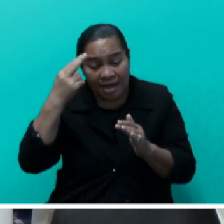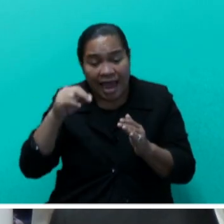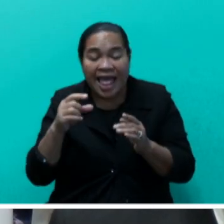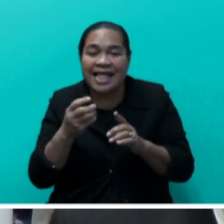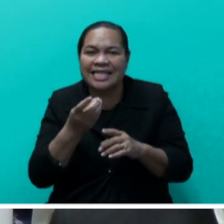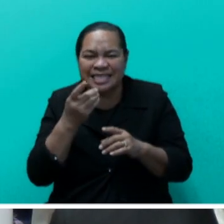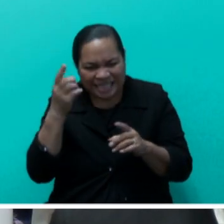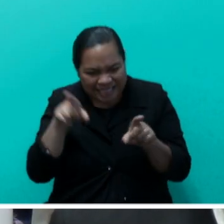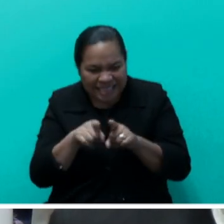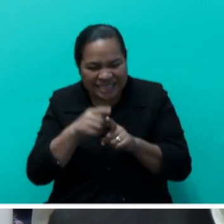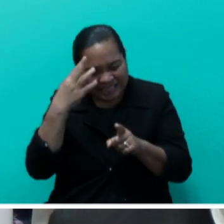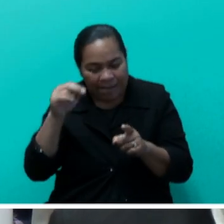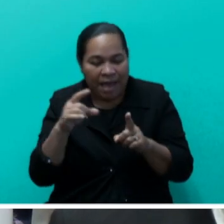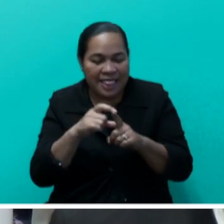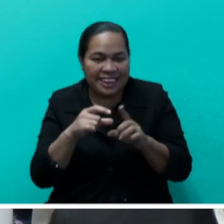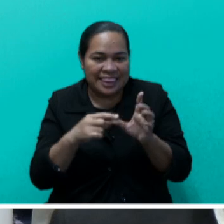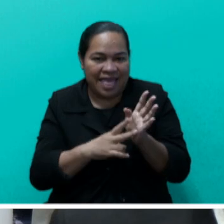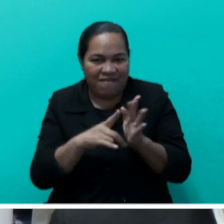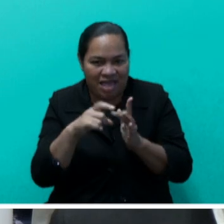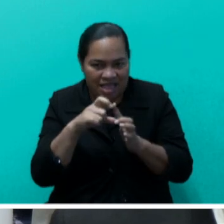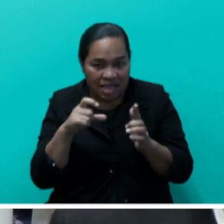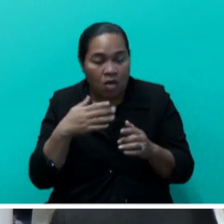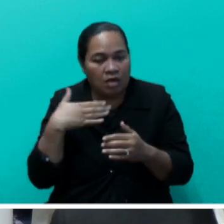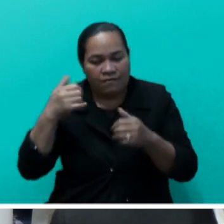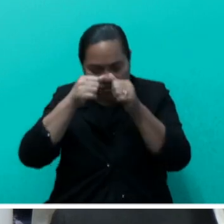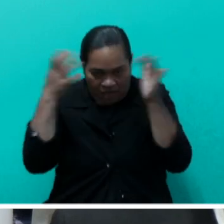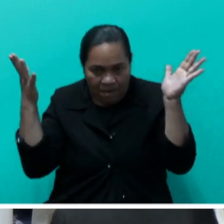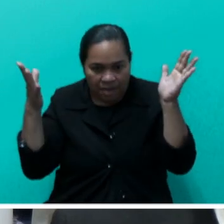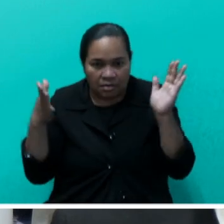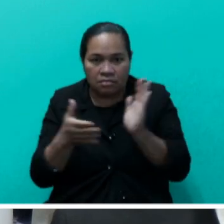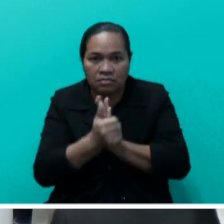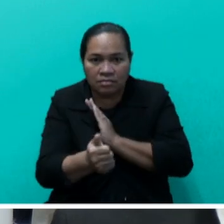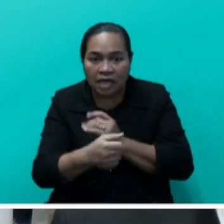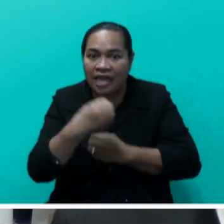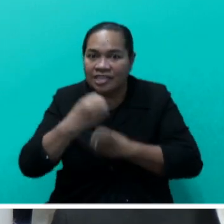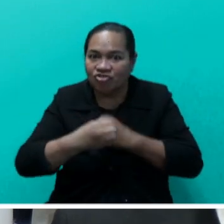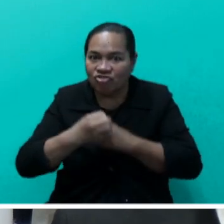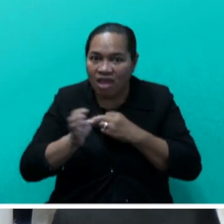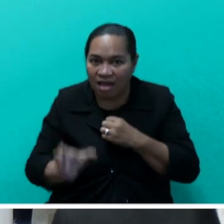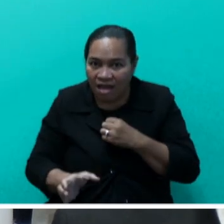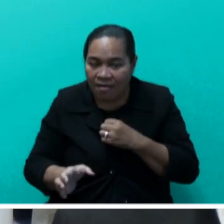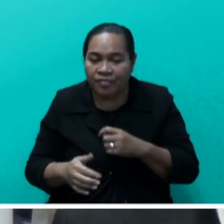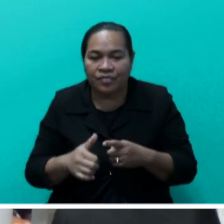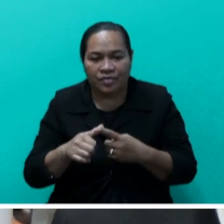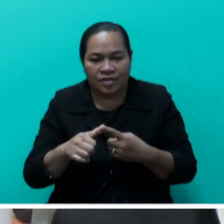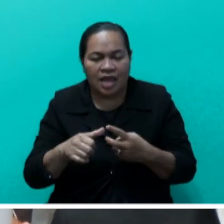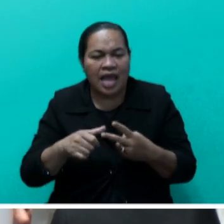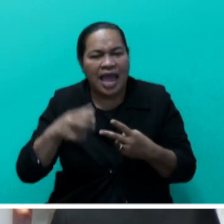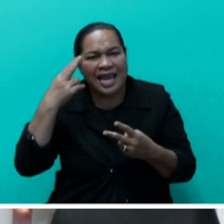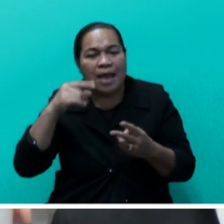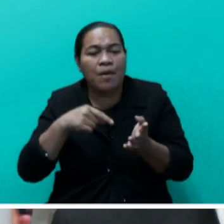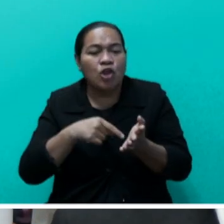Ayer. He is a well-known telecommunications expert in Fiji and also an engineer. And there's the names such as